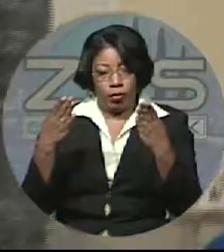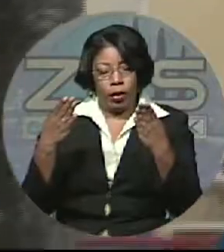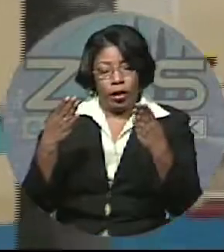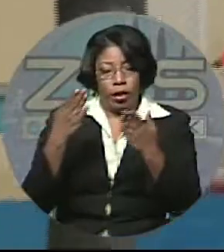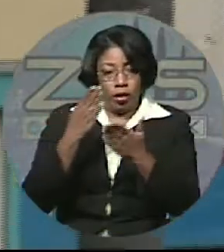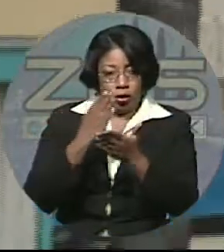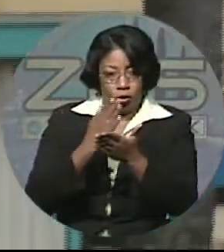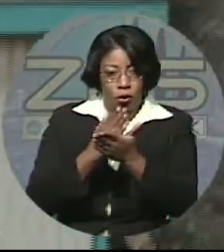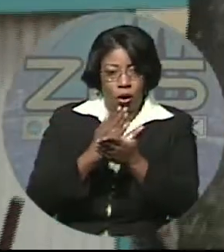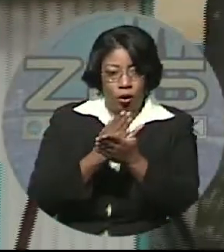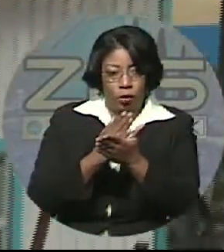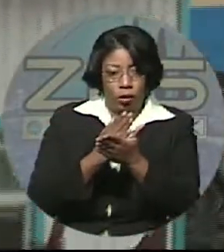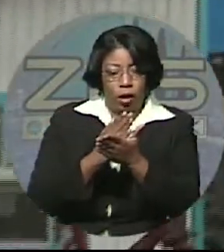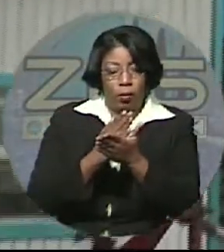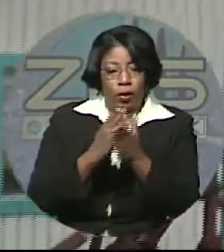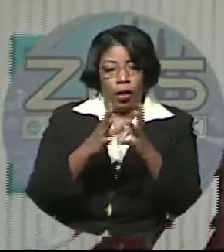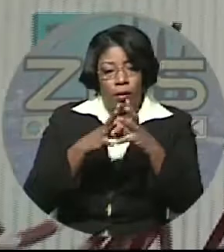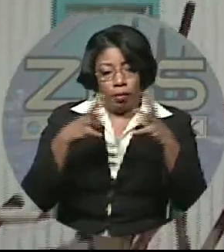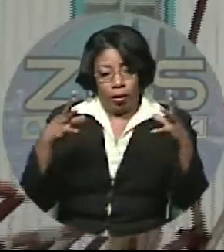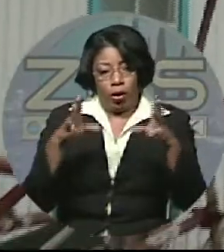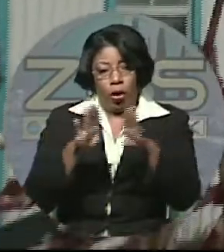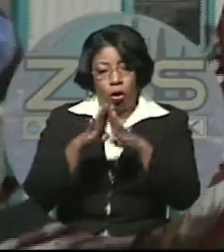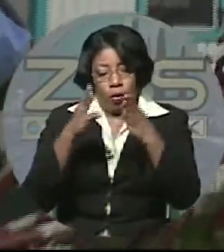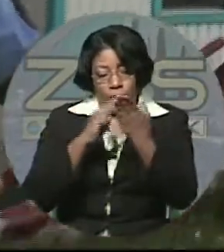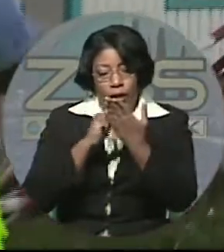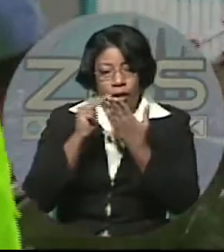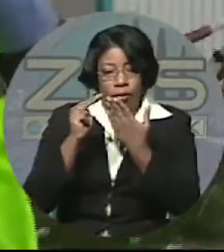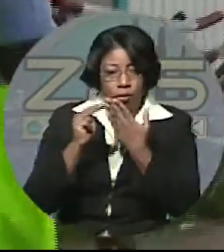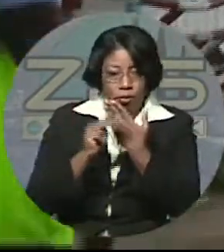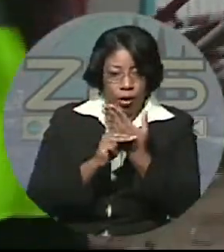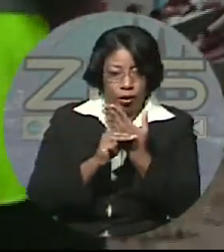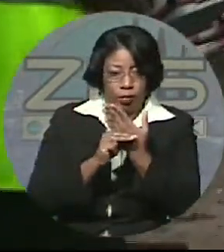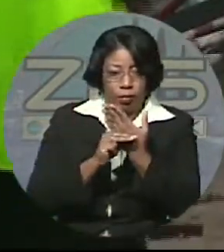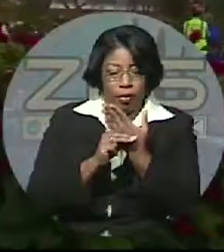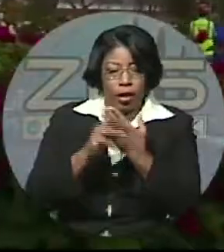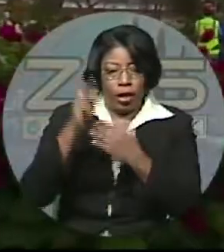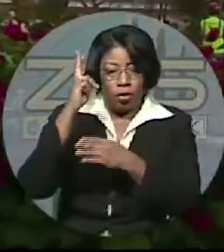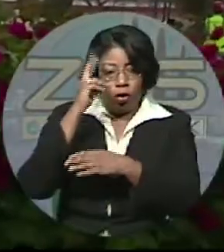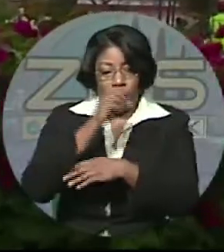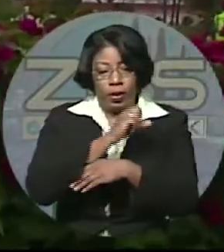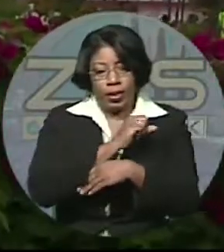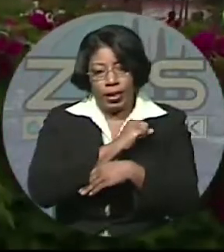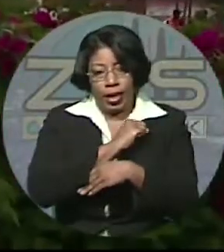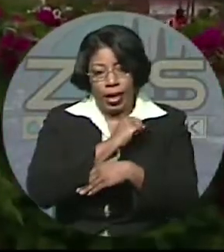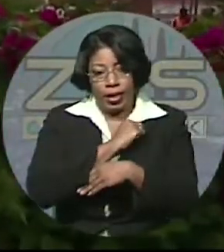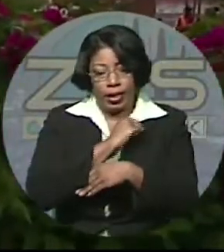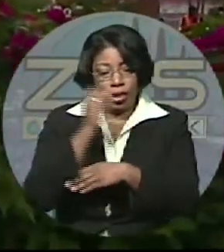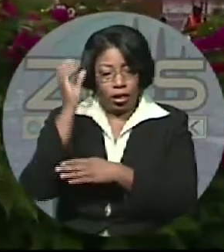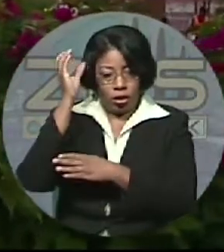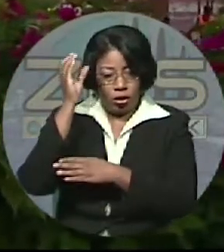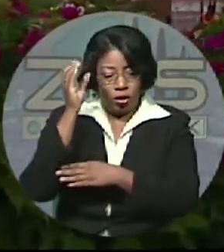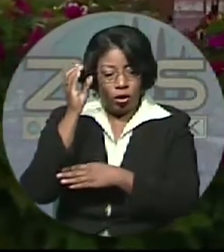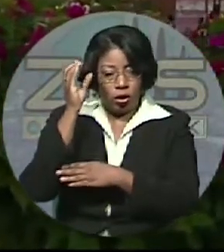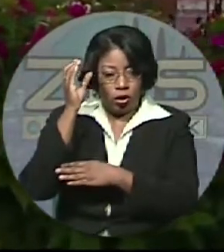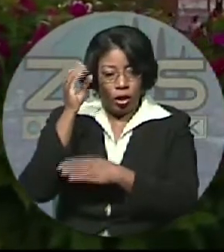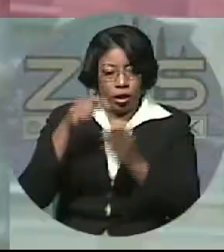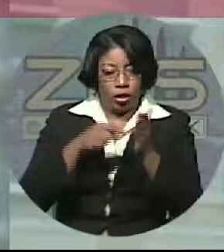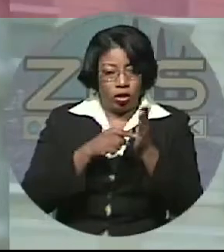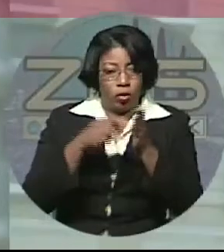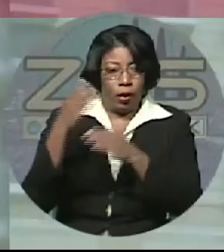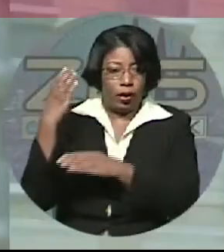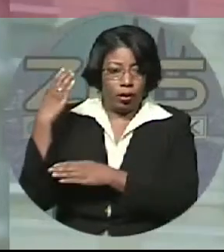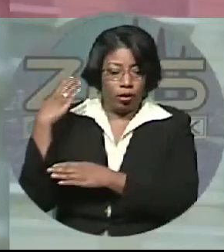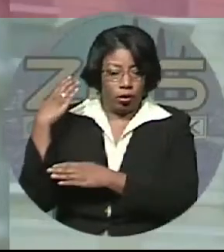However, further inspections proved otherwise. Senior Vice President of Baha Mar, Robert Sands, reiterated the concern expressed by the chairman in a